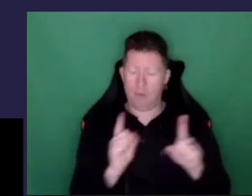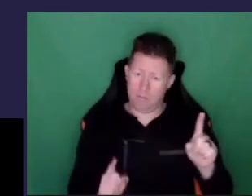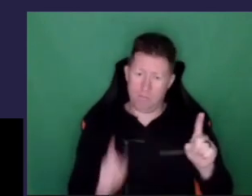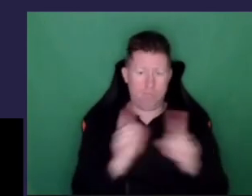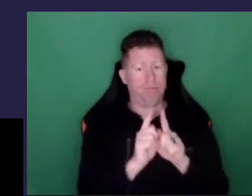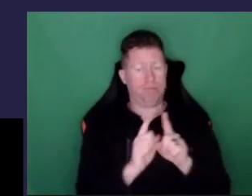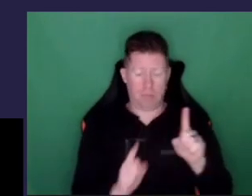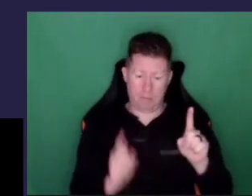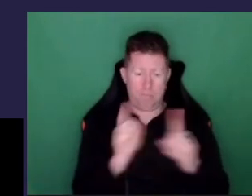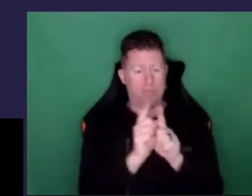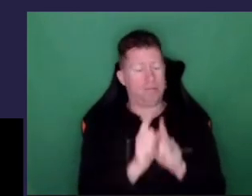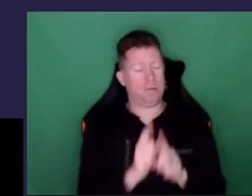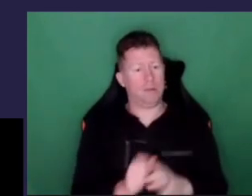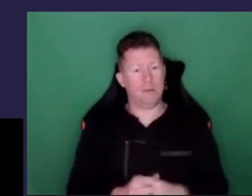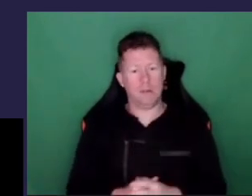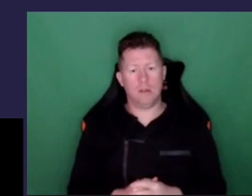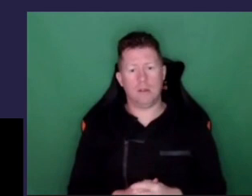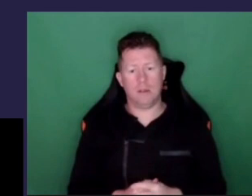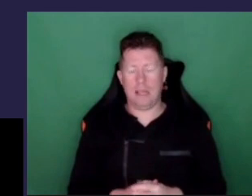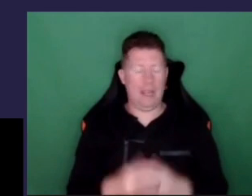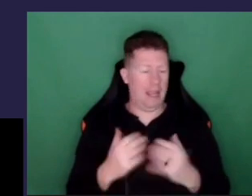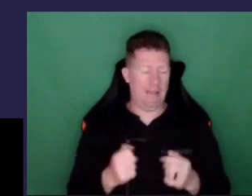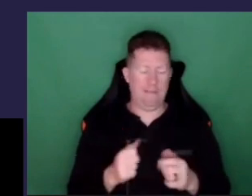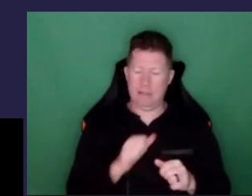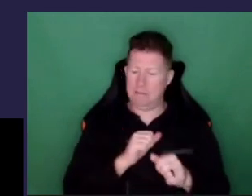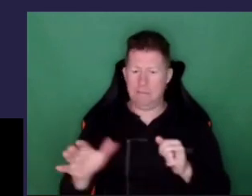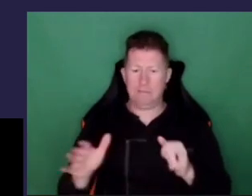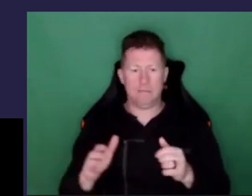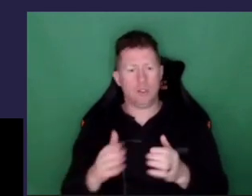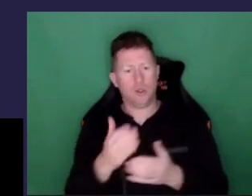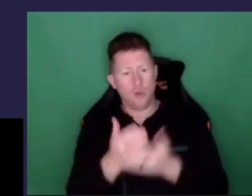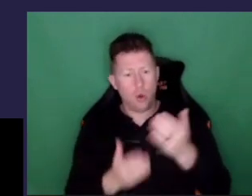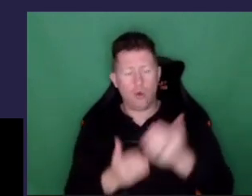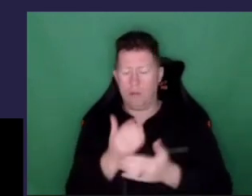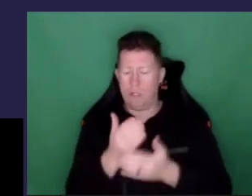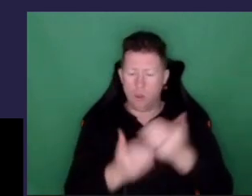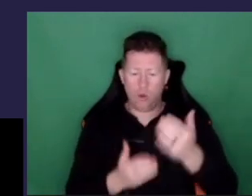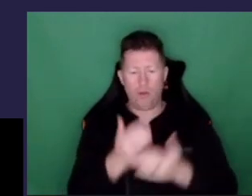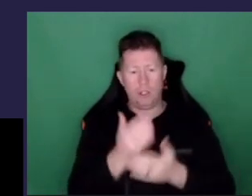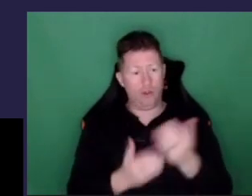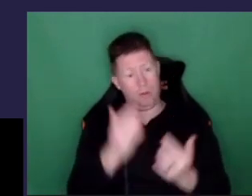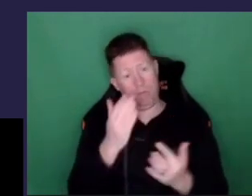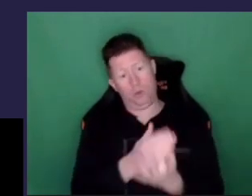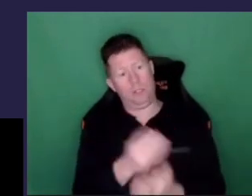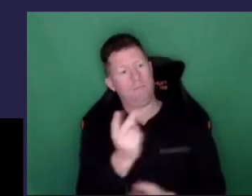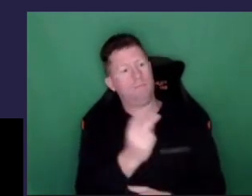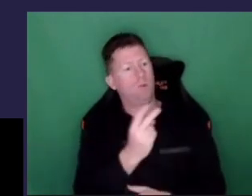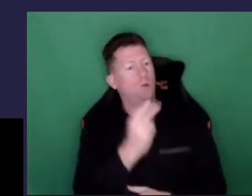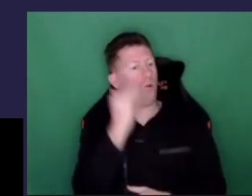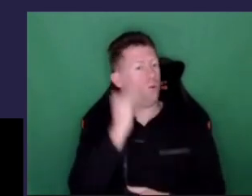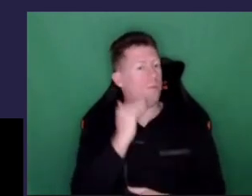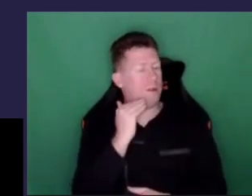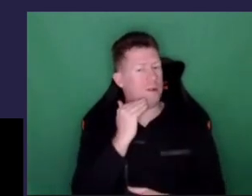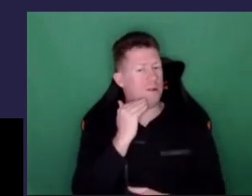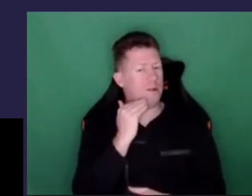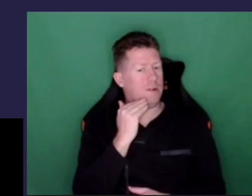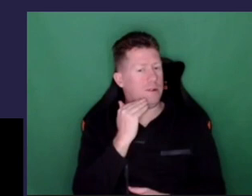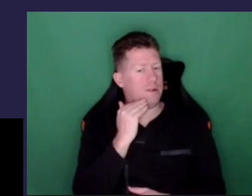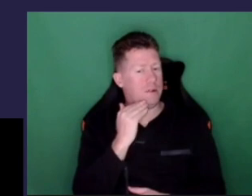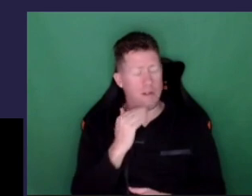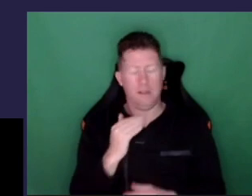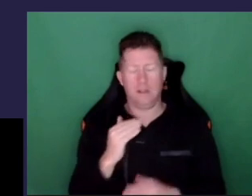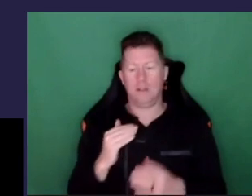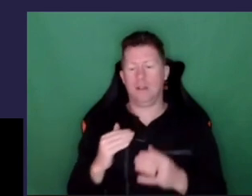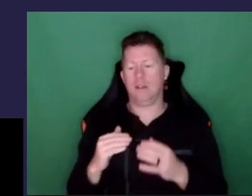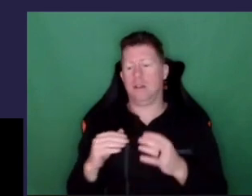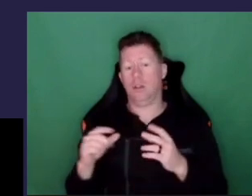And then there's some hilarious stories that have grown up between these two women over the years. Sherry's